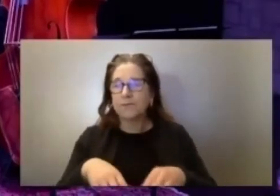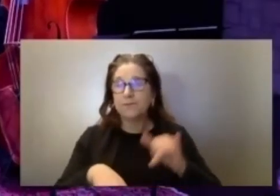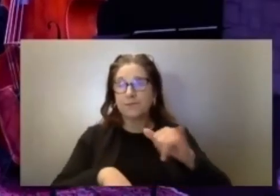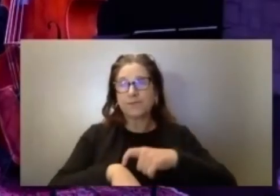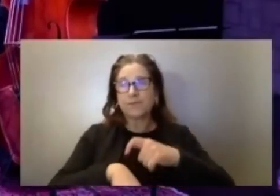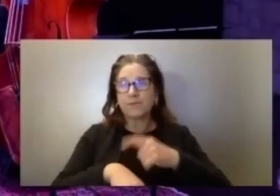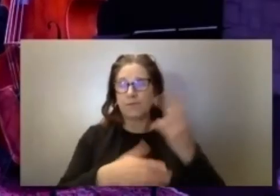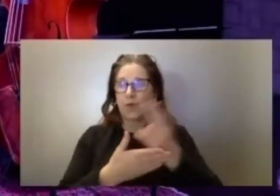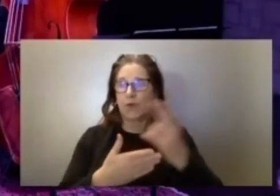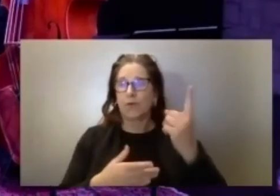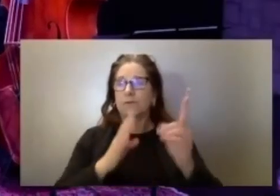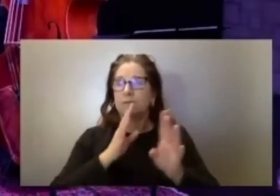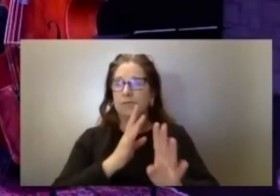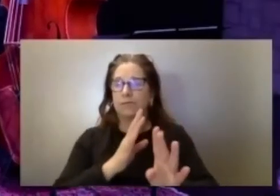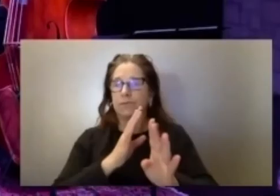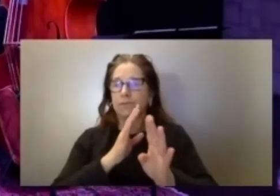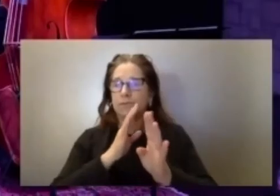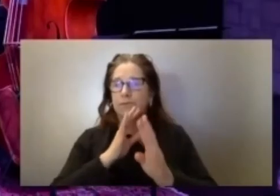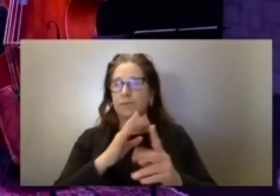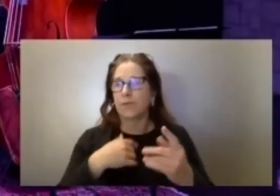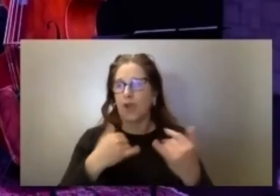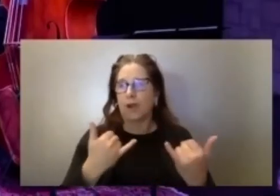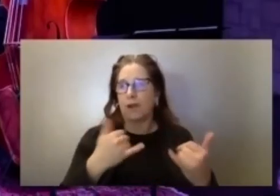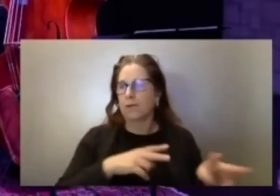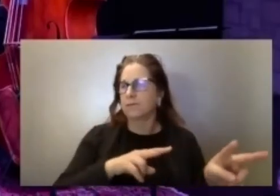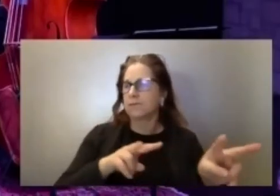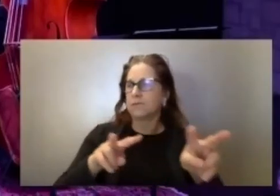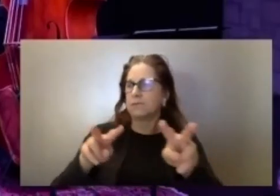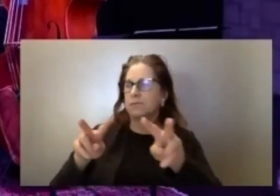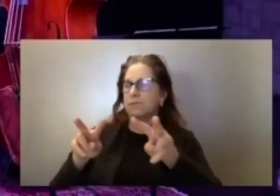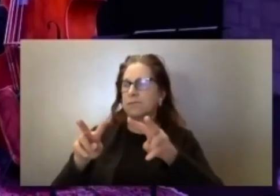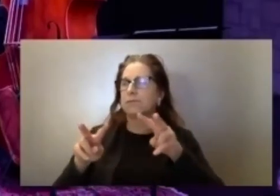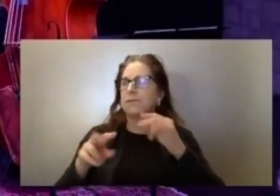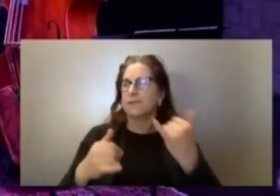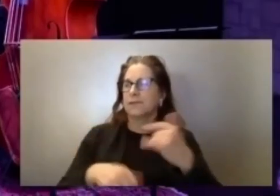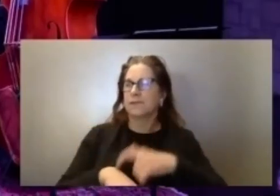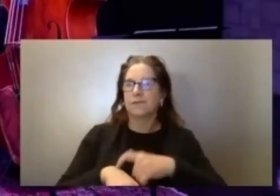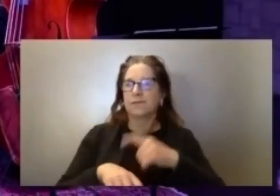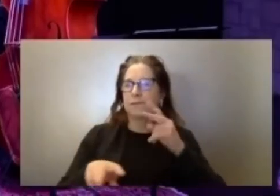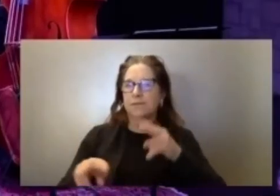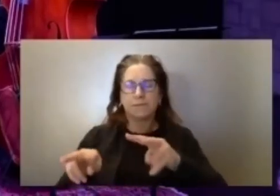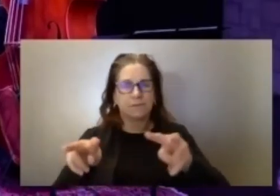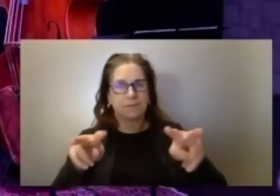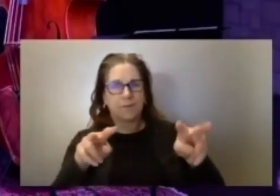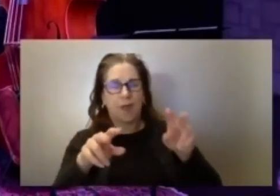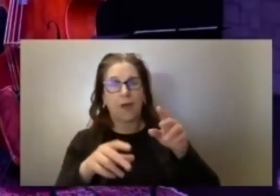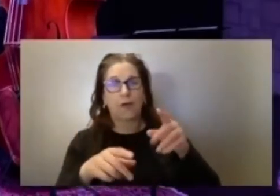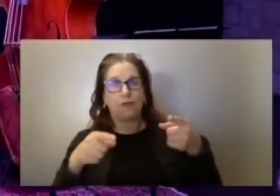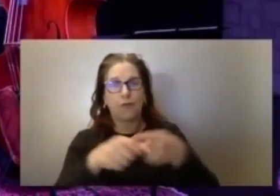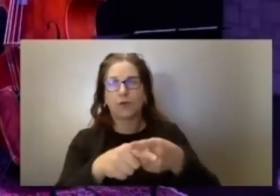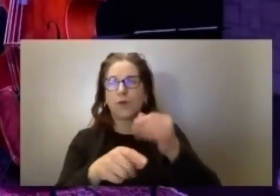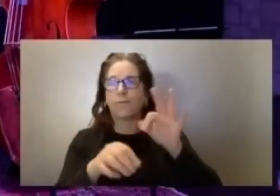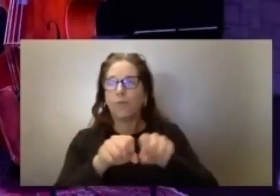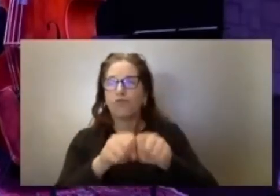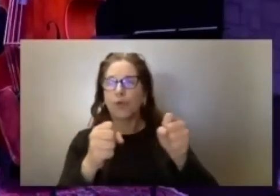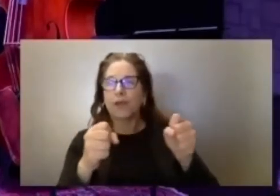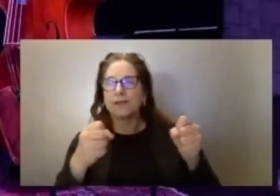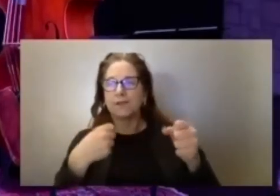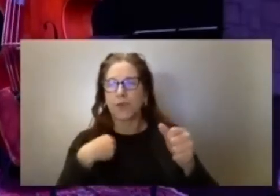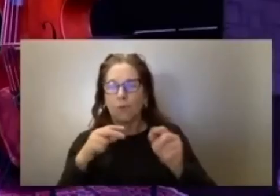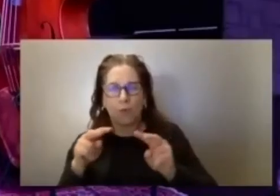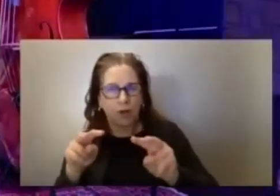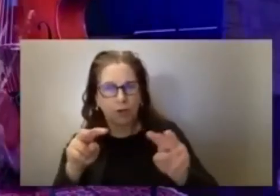times the Holy Ones spoke of, we are now in those times. In this time at the crossroads of brokenness, we are watching and listening for